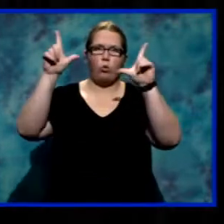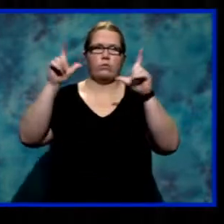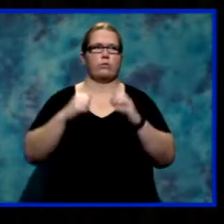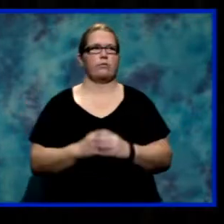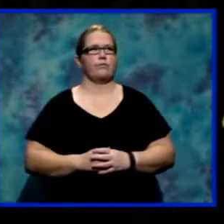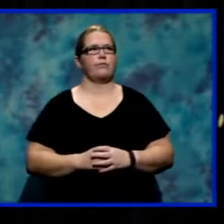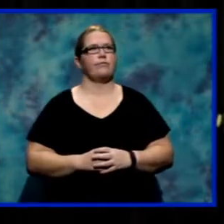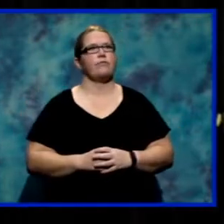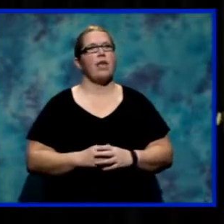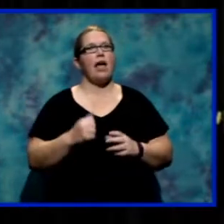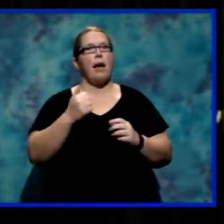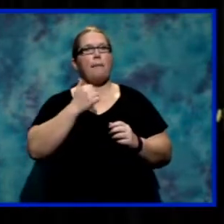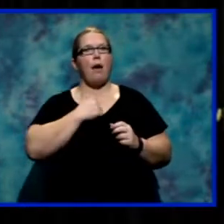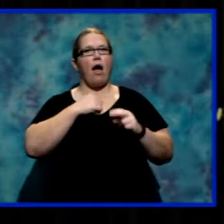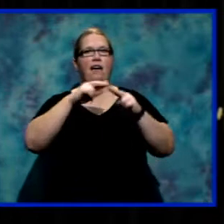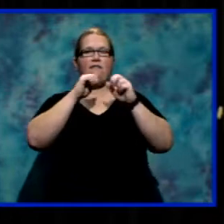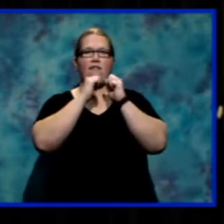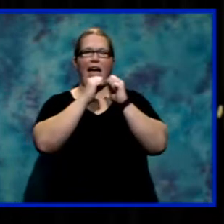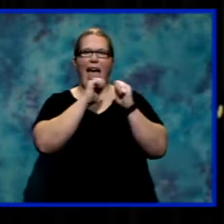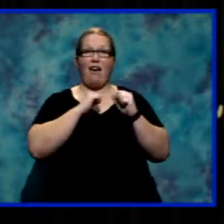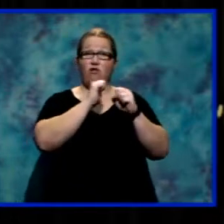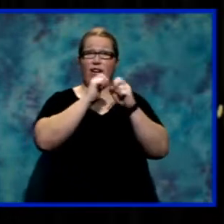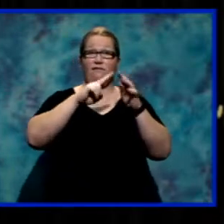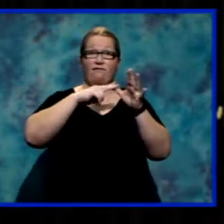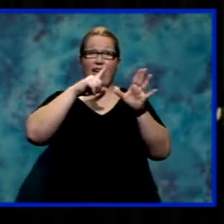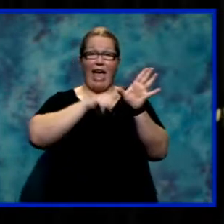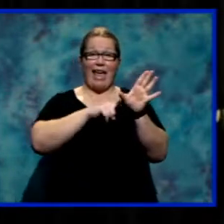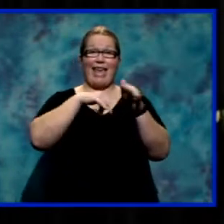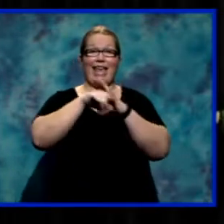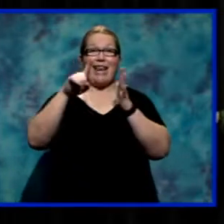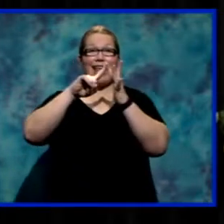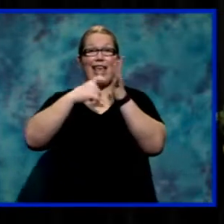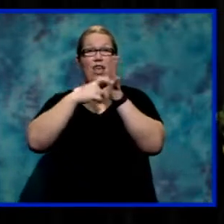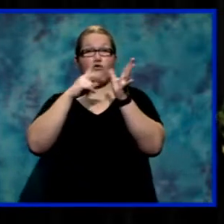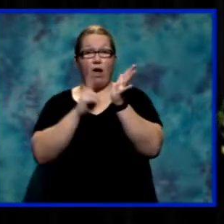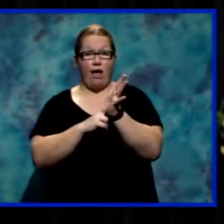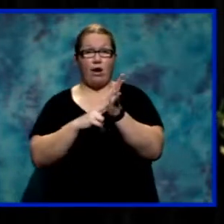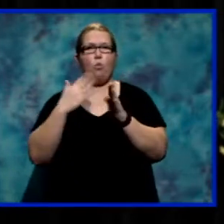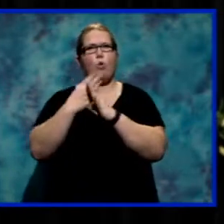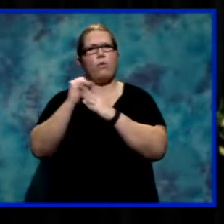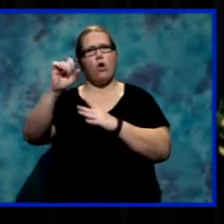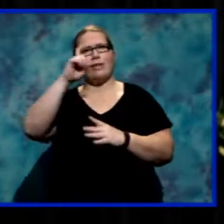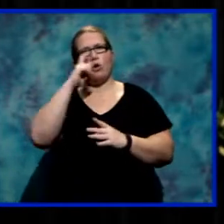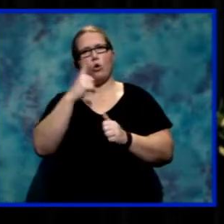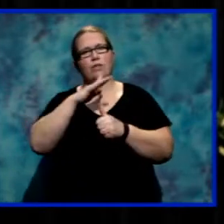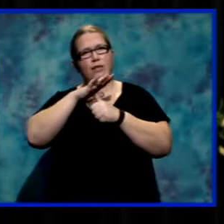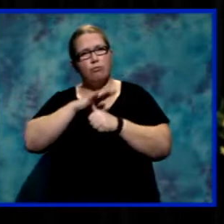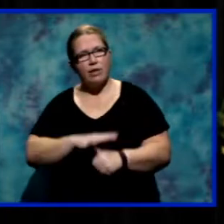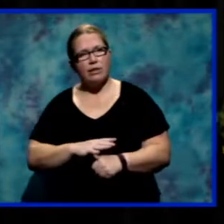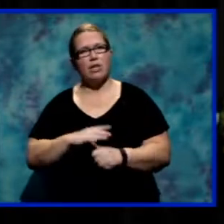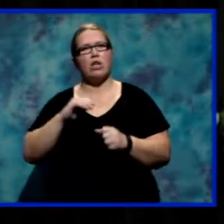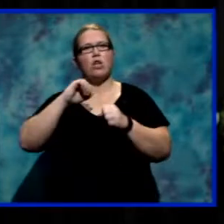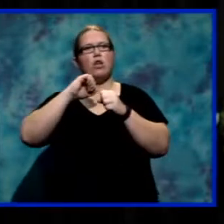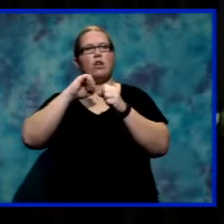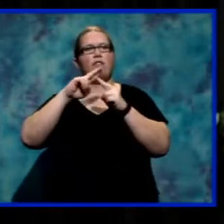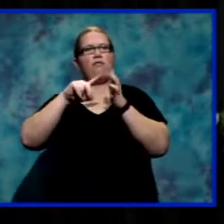Our friend Faye is over in Iran at the moment, and she is working with her sister who is depressed. And Grace would like us to pray,